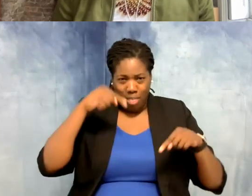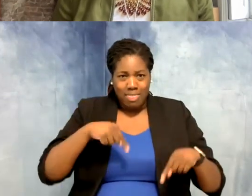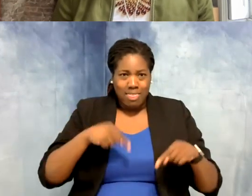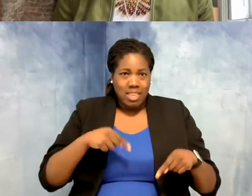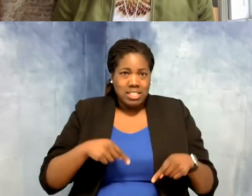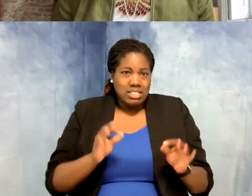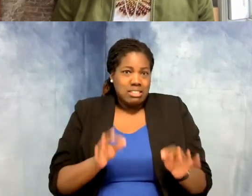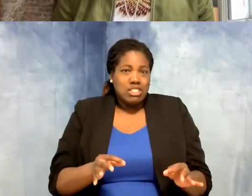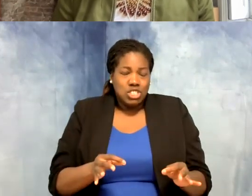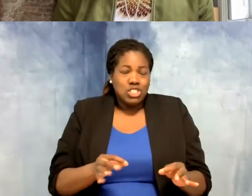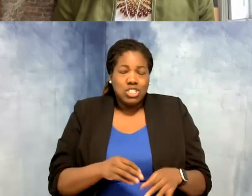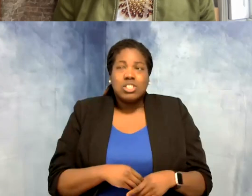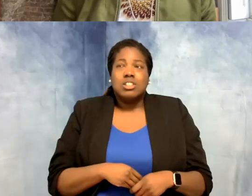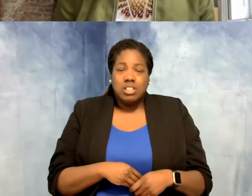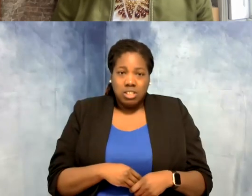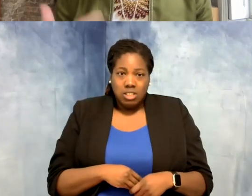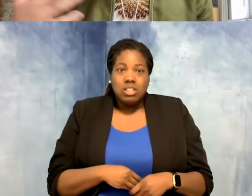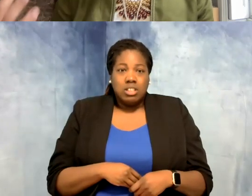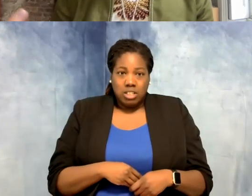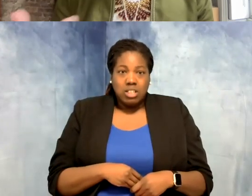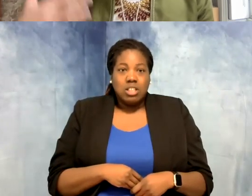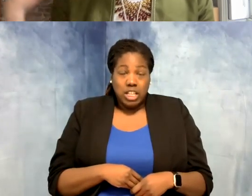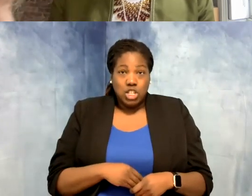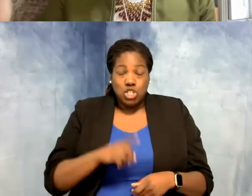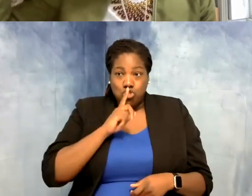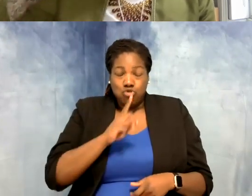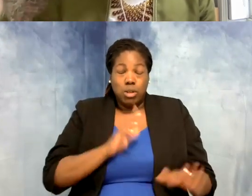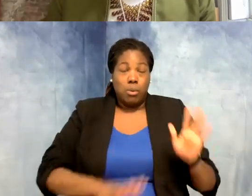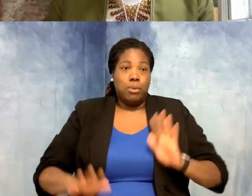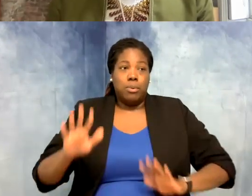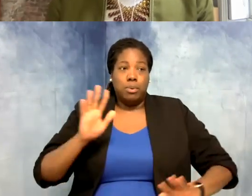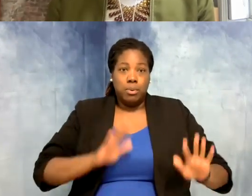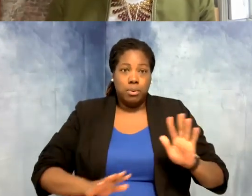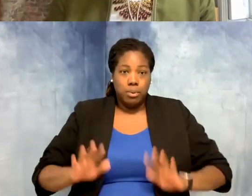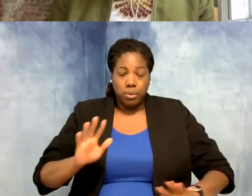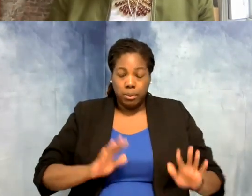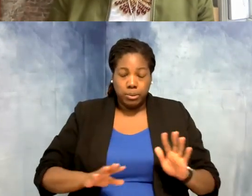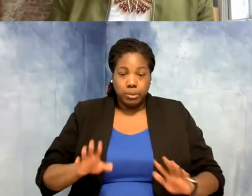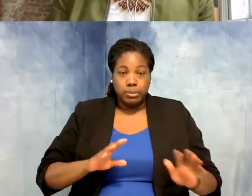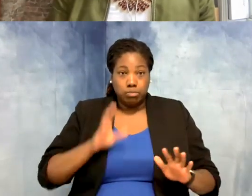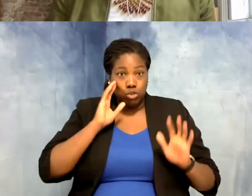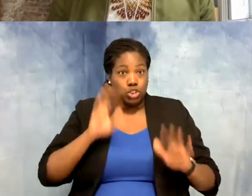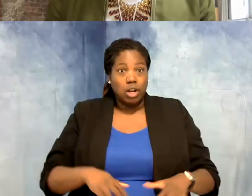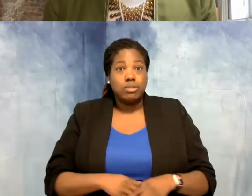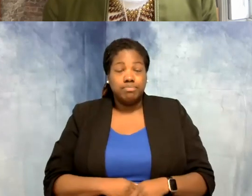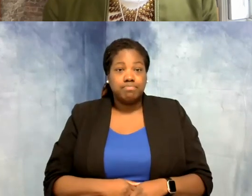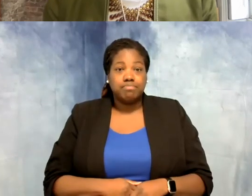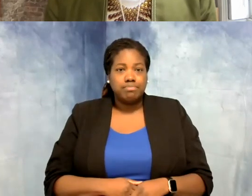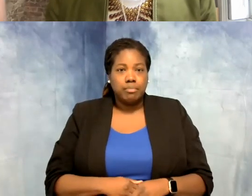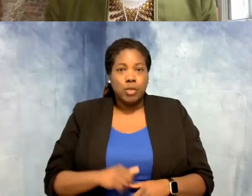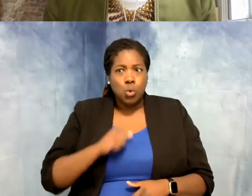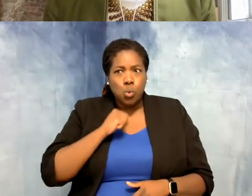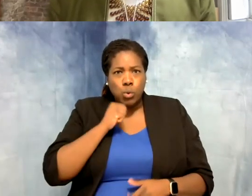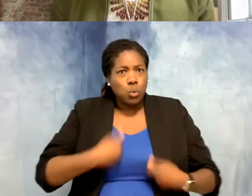it still just takes the wind out of your body. but we don't give up.